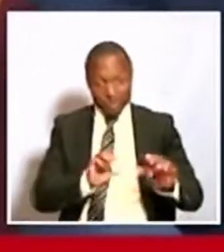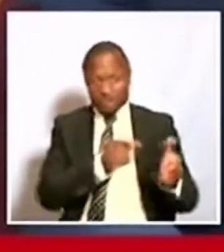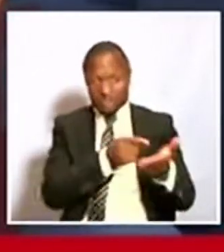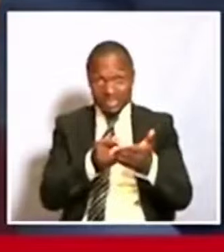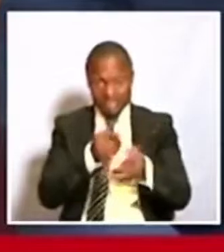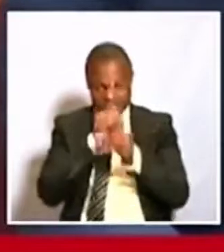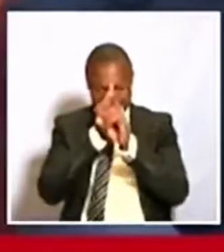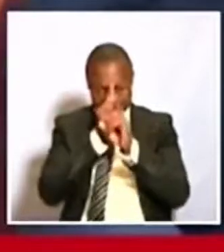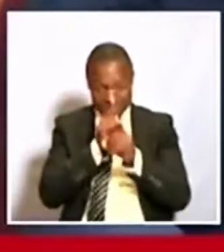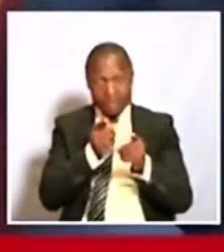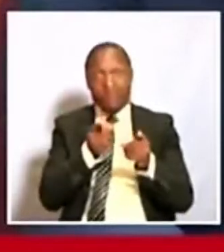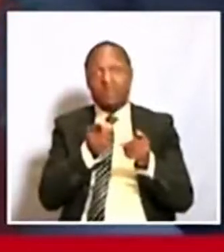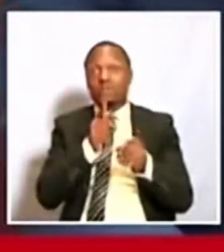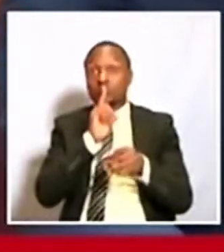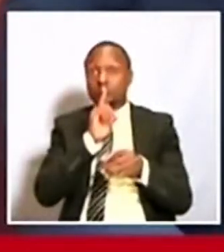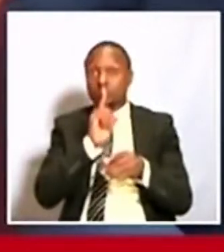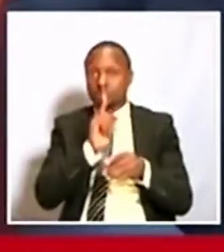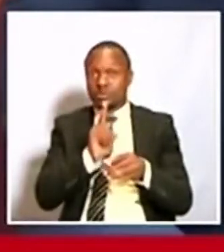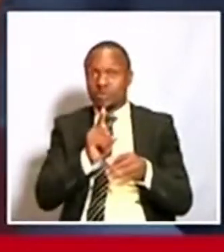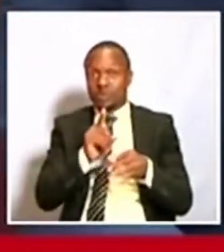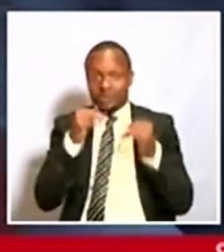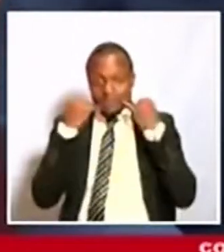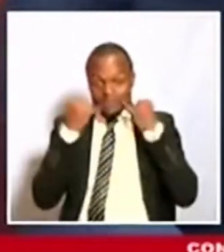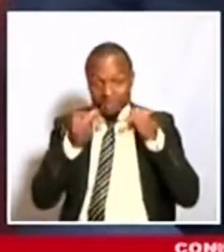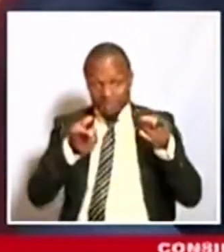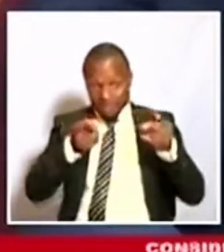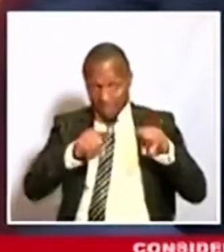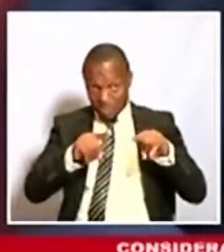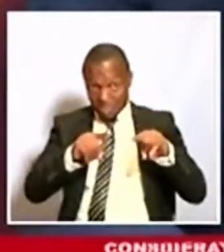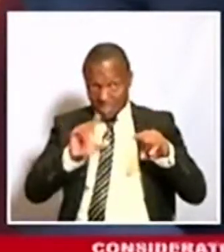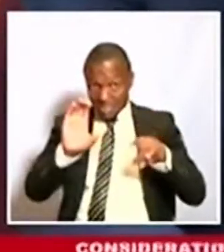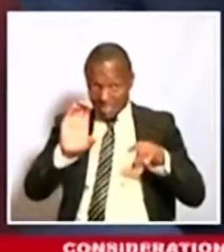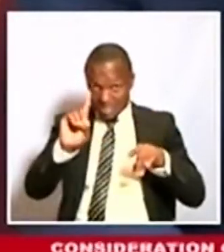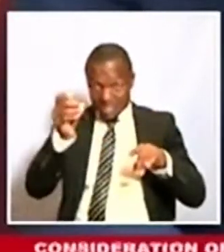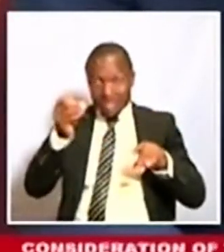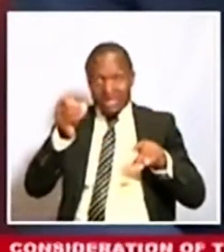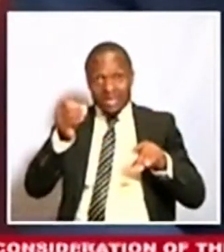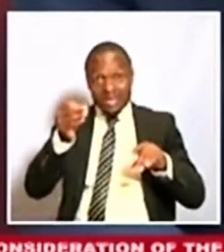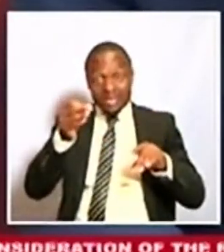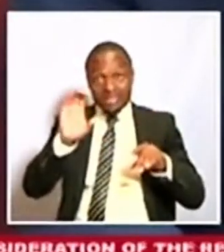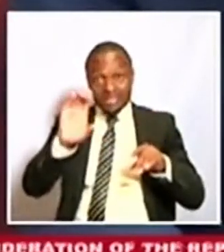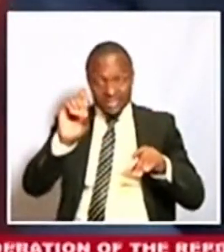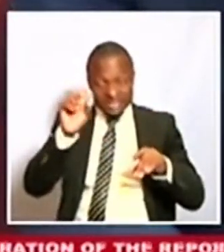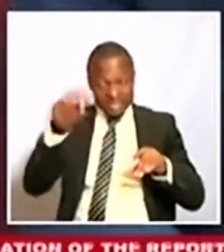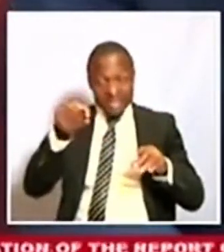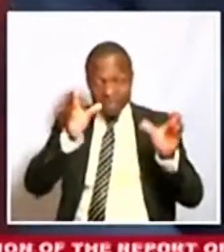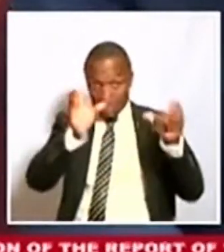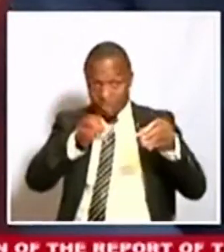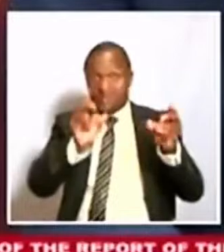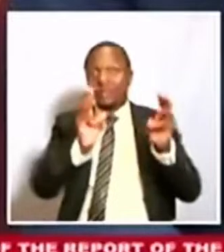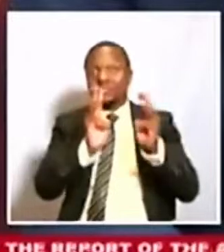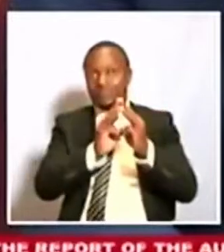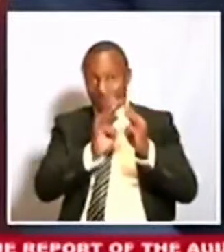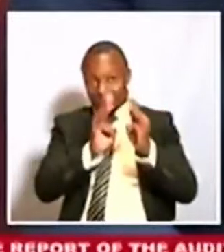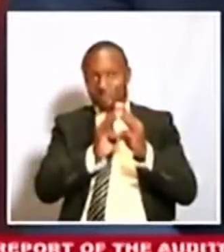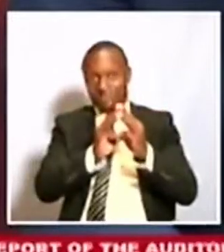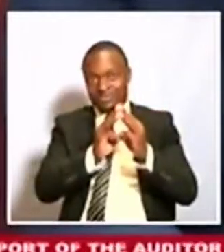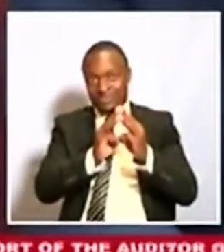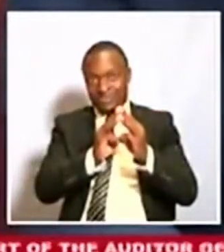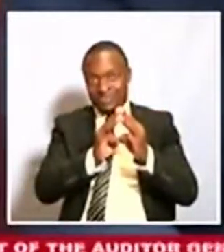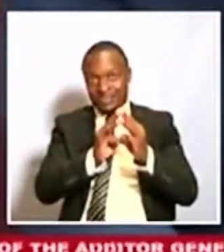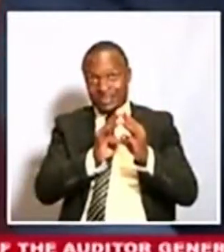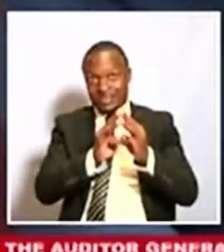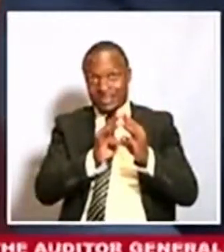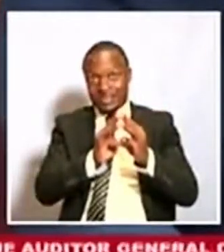fact is that when the CDF committee meets, we advise. We are there actually to advise, but we can't